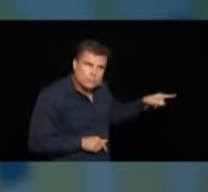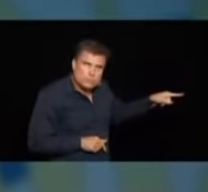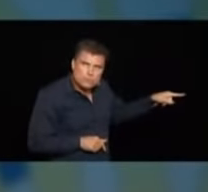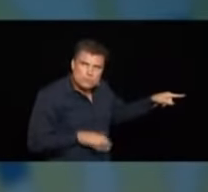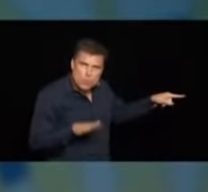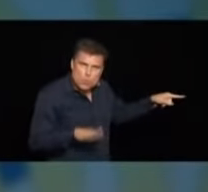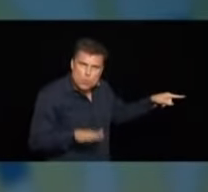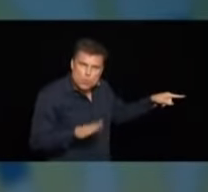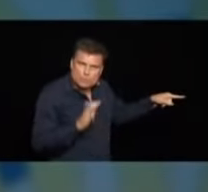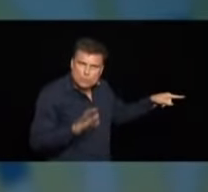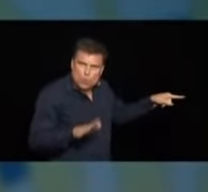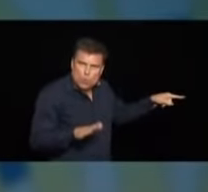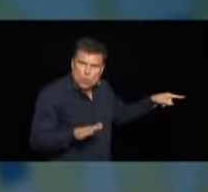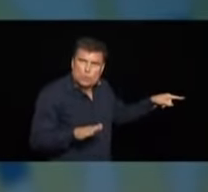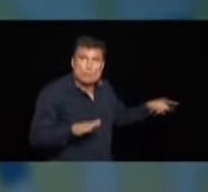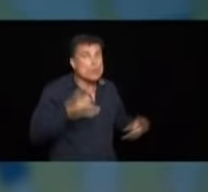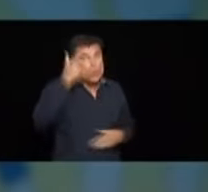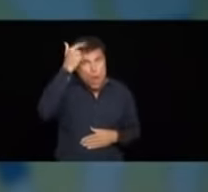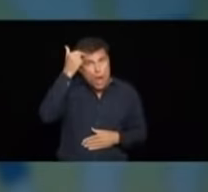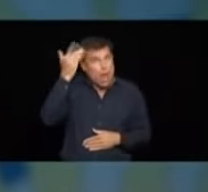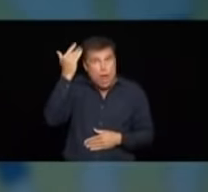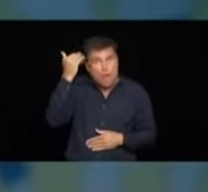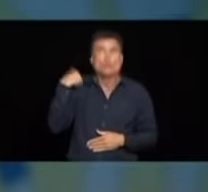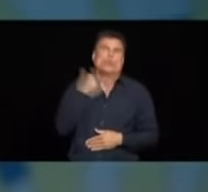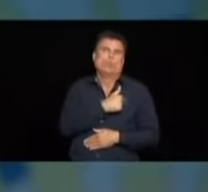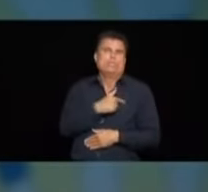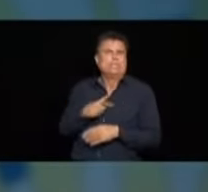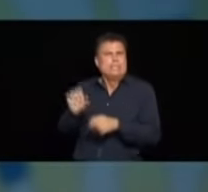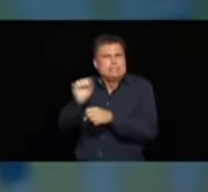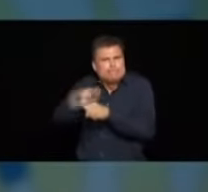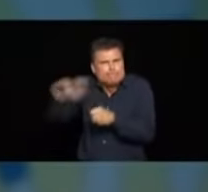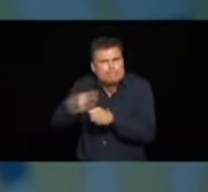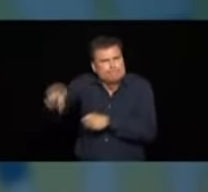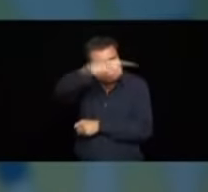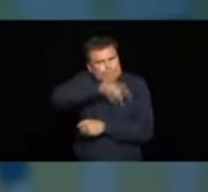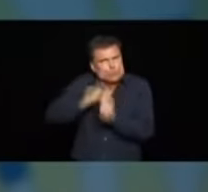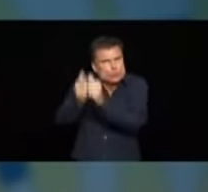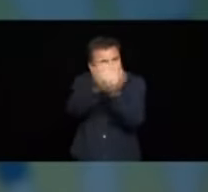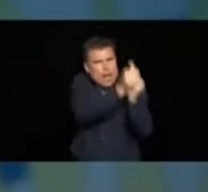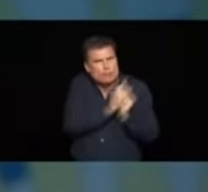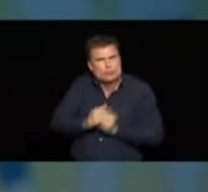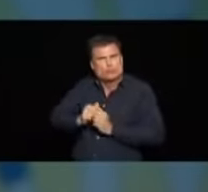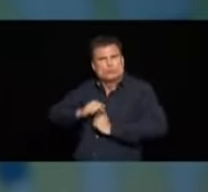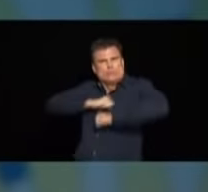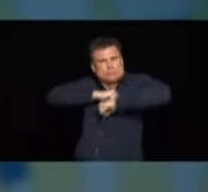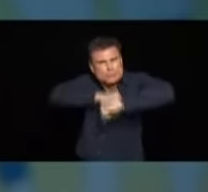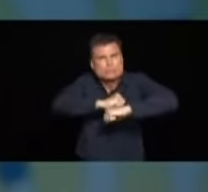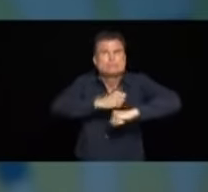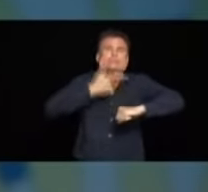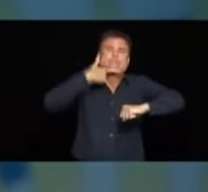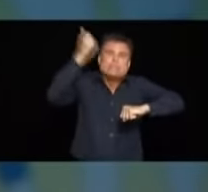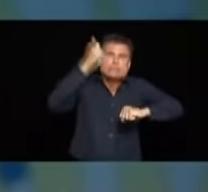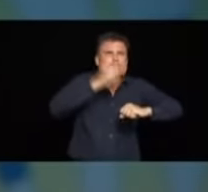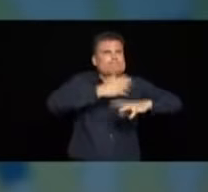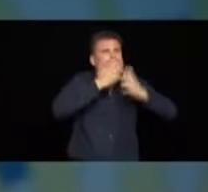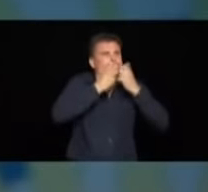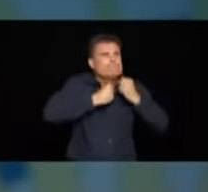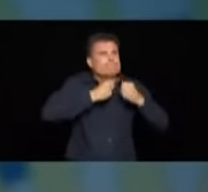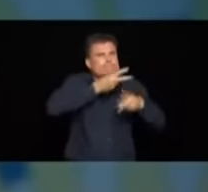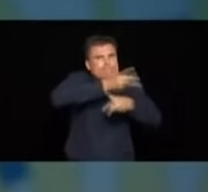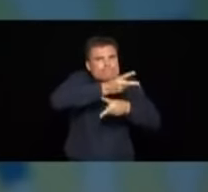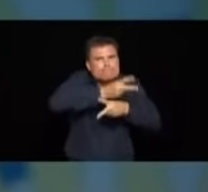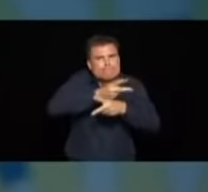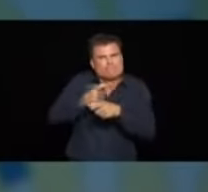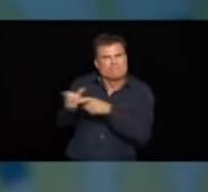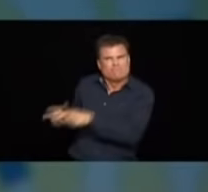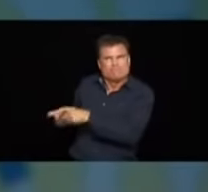have all done together to protect the most vulnerable in our communities, particularly our seniors and elders. And